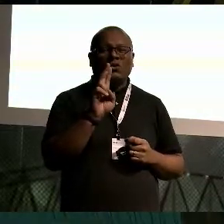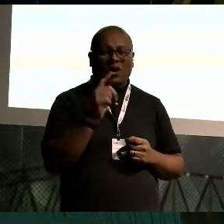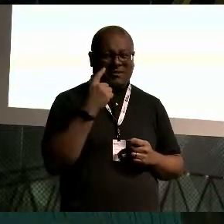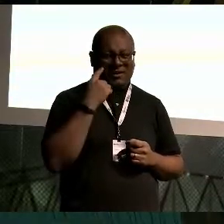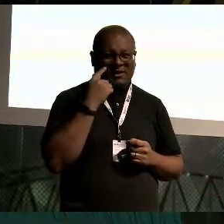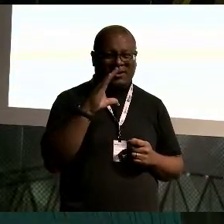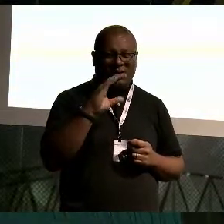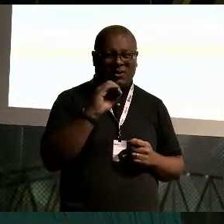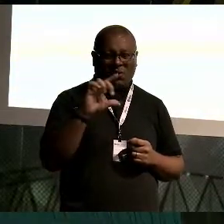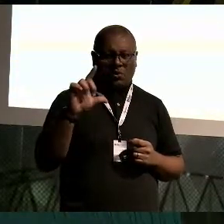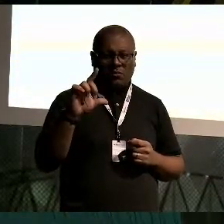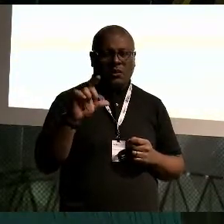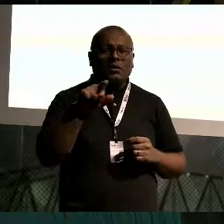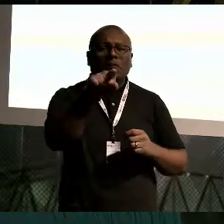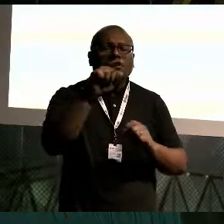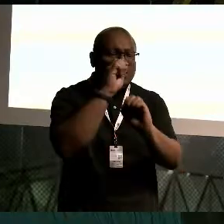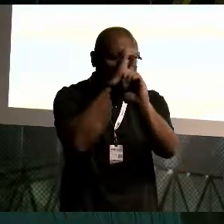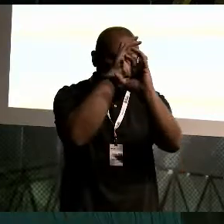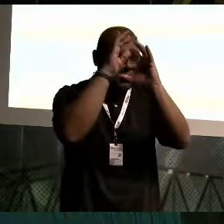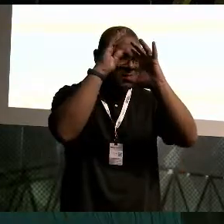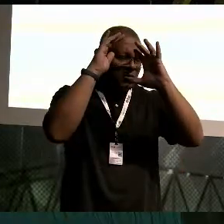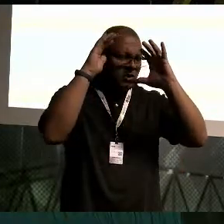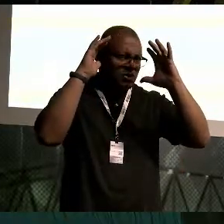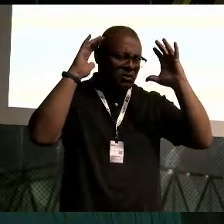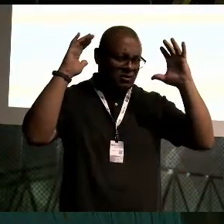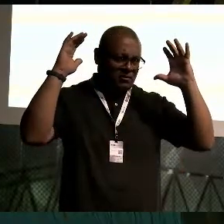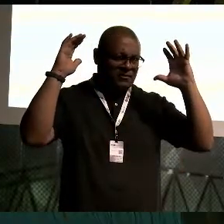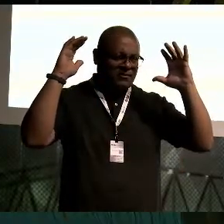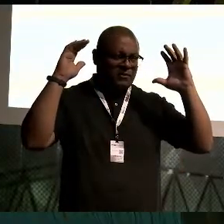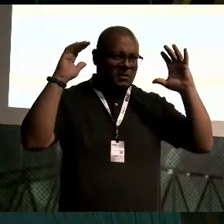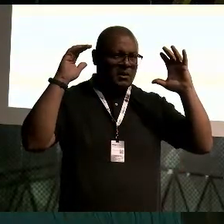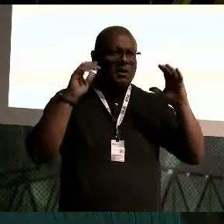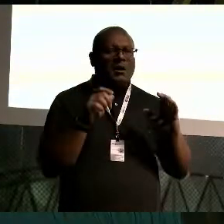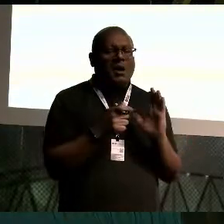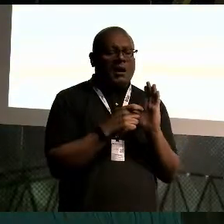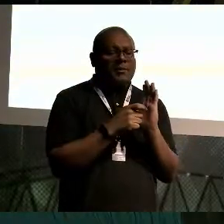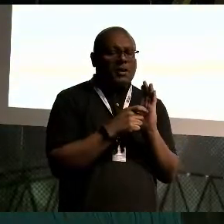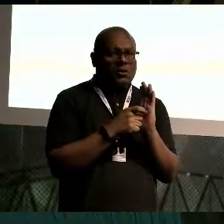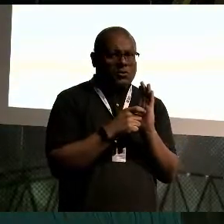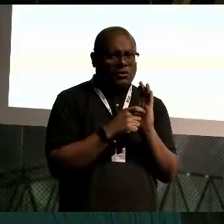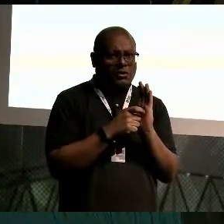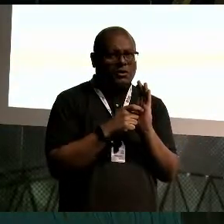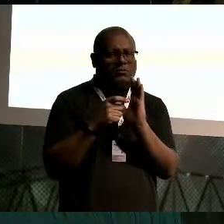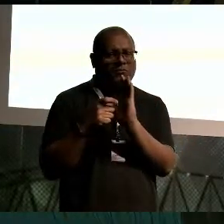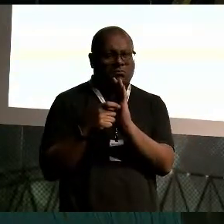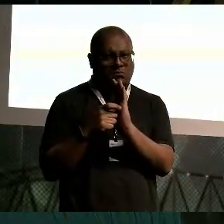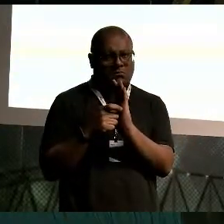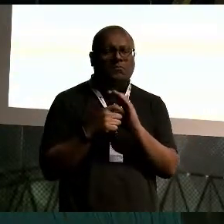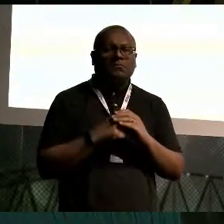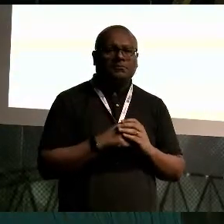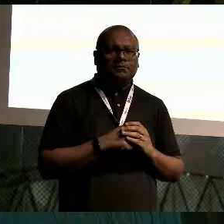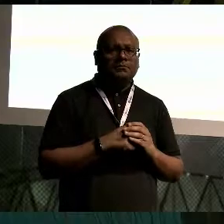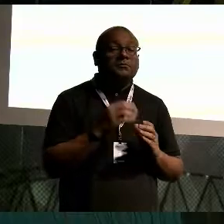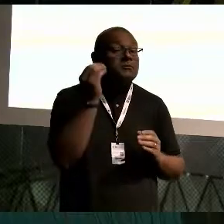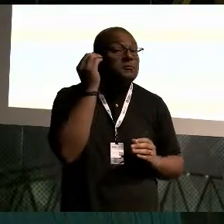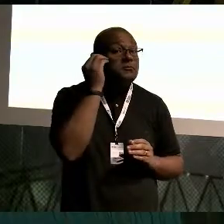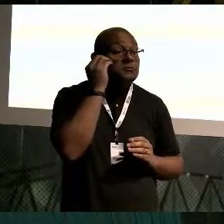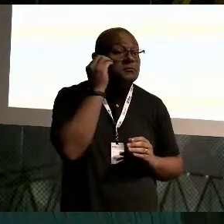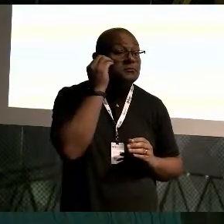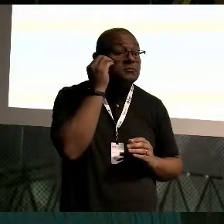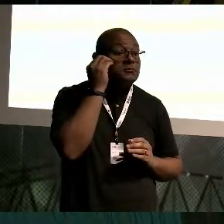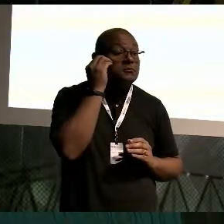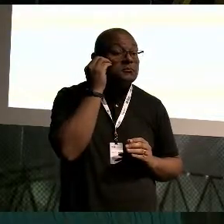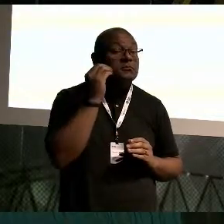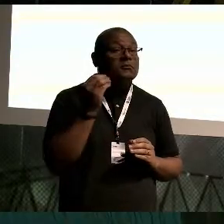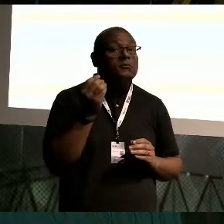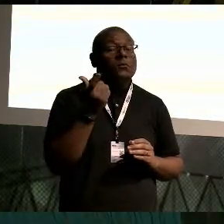imagine that you're building an e-commerce application, you know, and in this e-commerce application, you're trying to